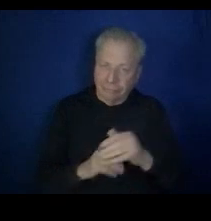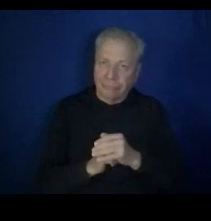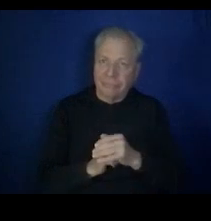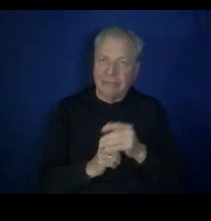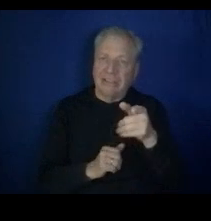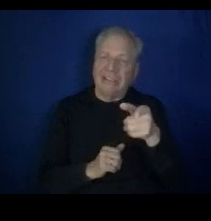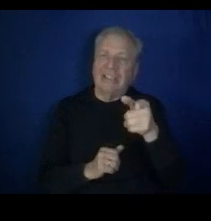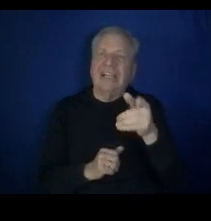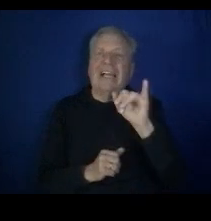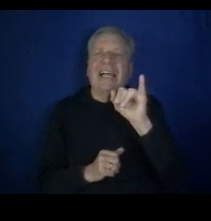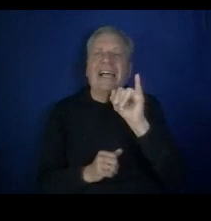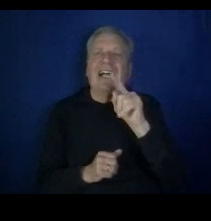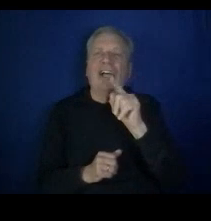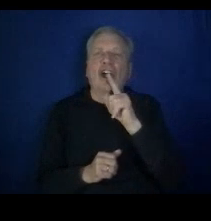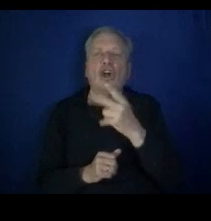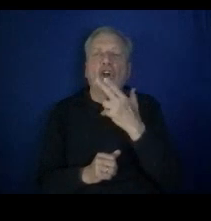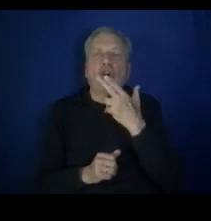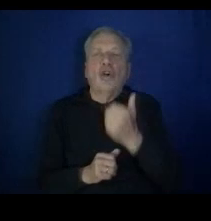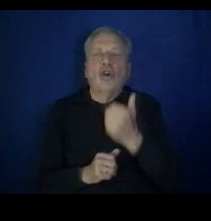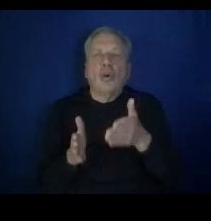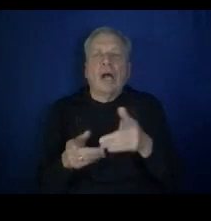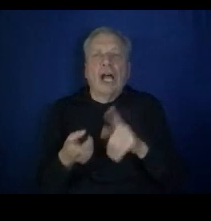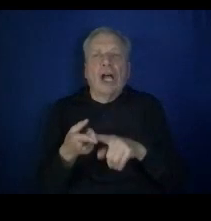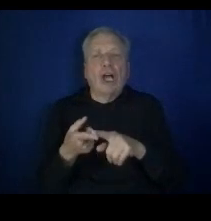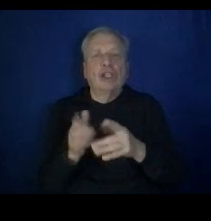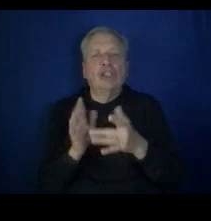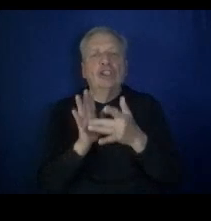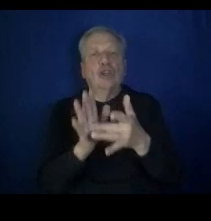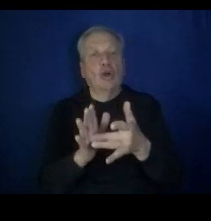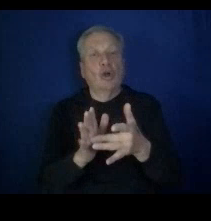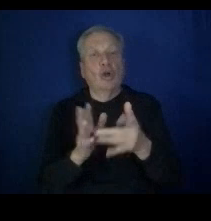It was just a cute way to introduce mortality.